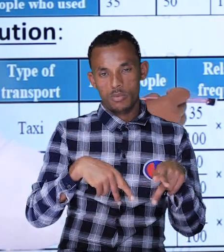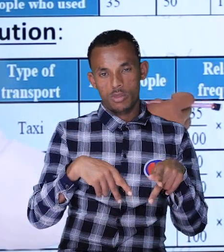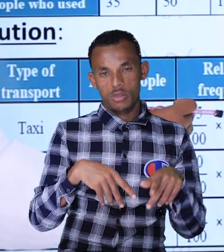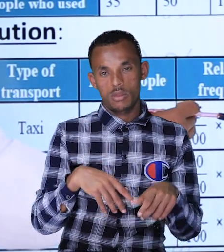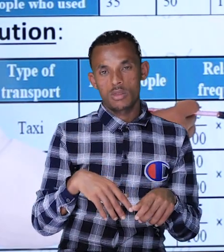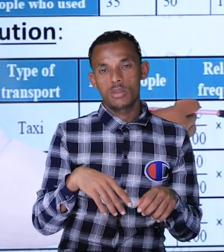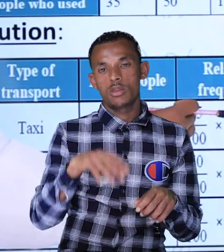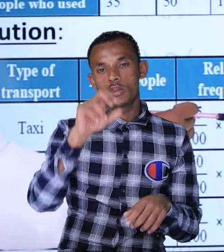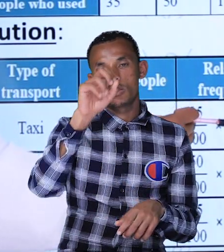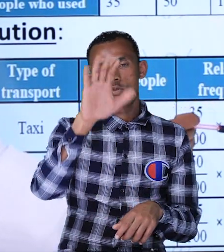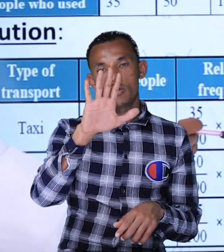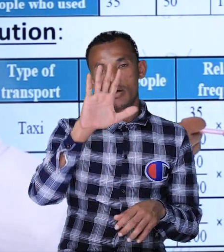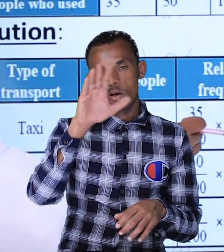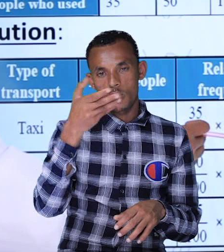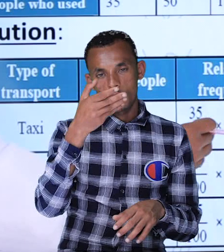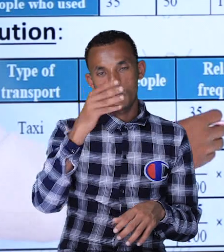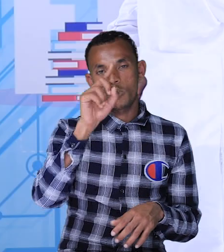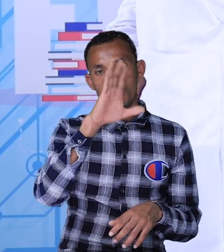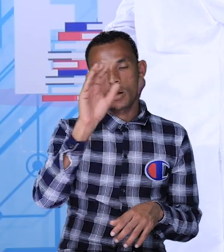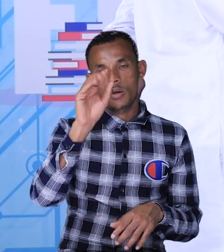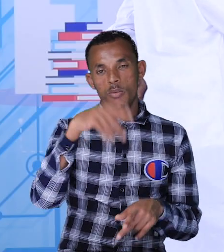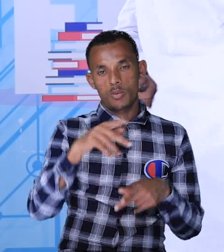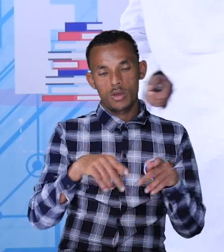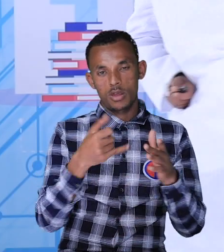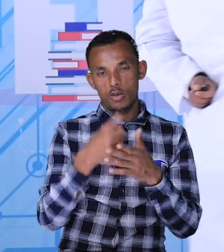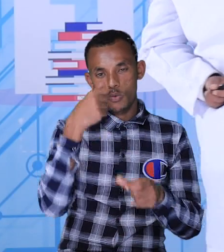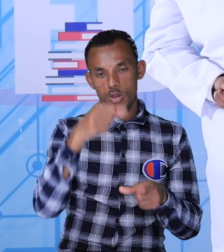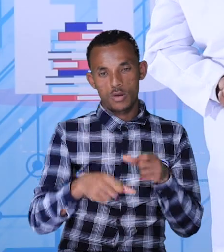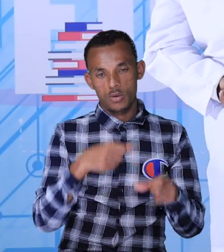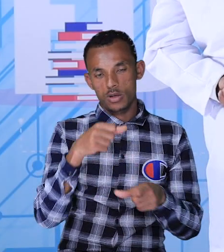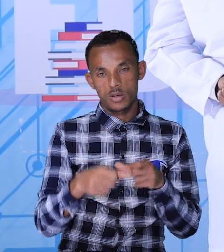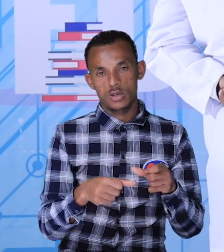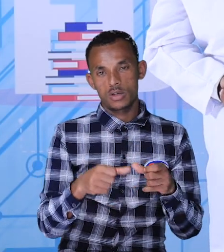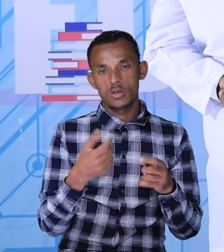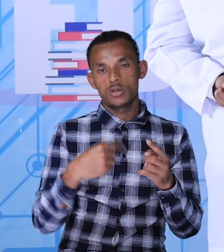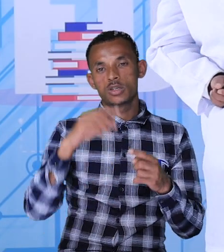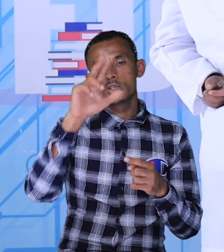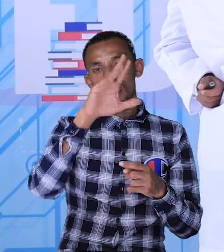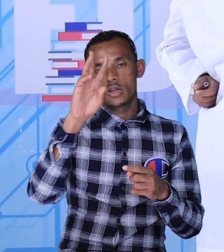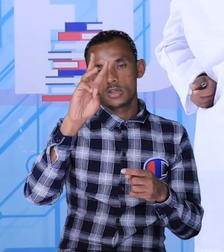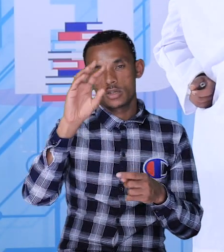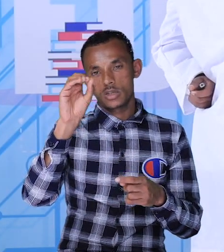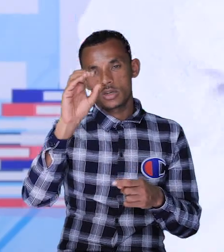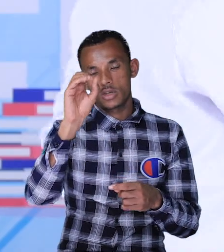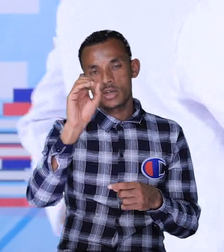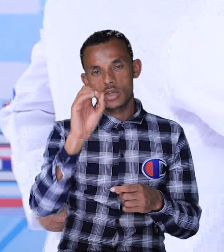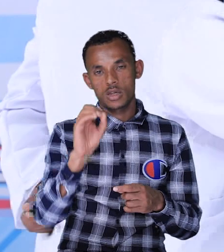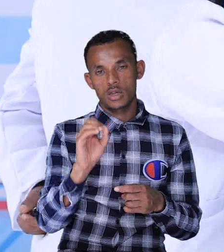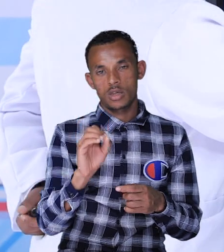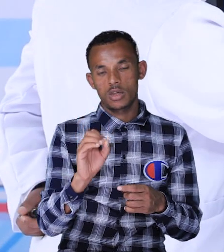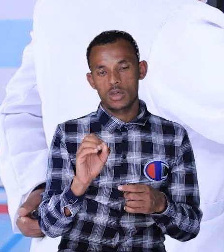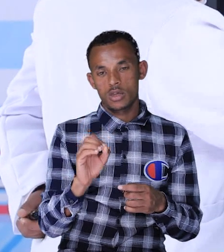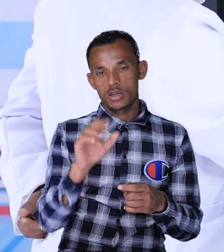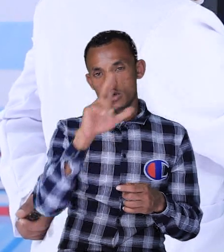So 35 out of 100 people take a contribution out of 360 degrees. Circular region is 360 degrees. Out